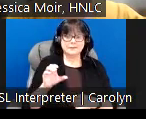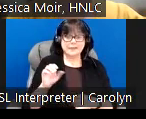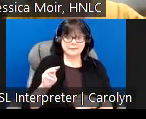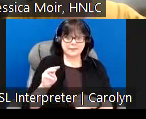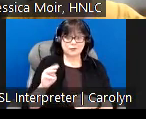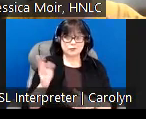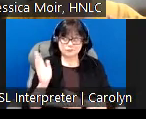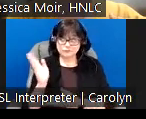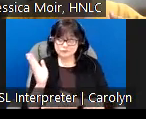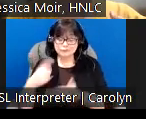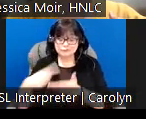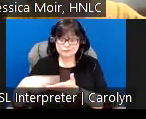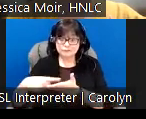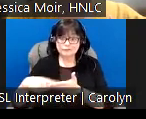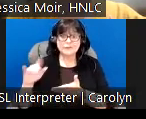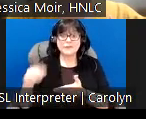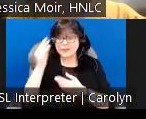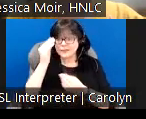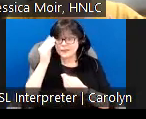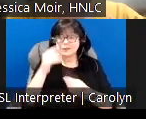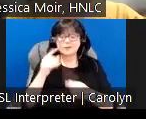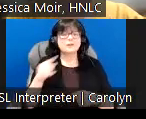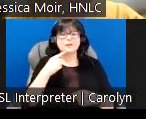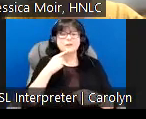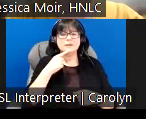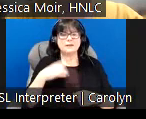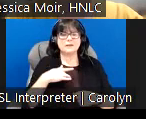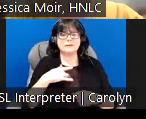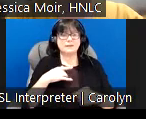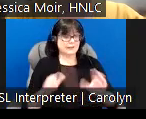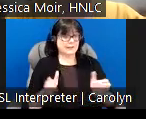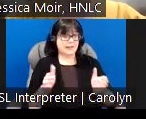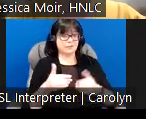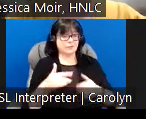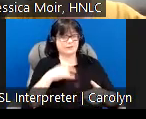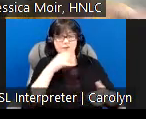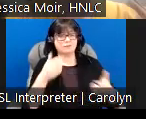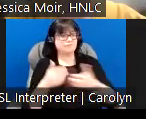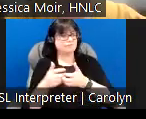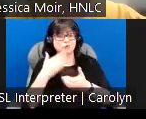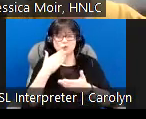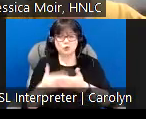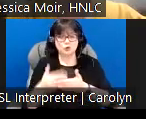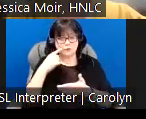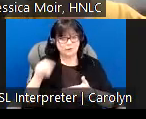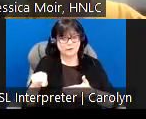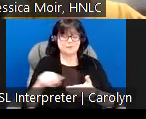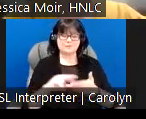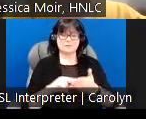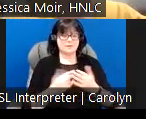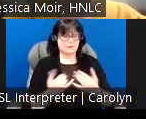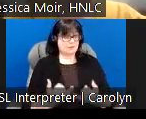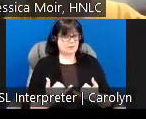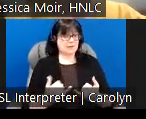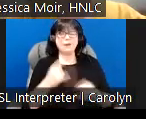said, they're probably not going to be good in a classroom setting. So it turns out that wasn't the right fit at this time,